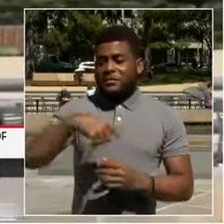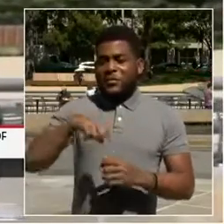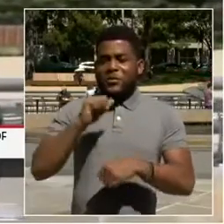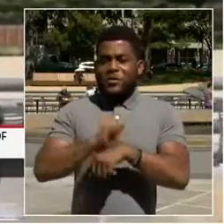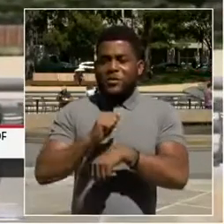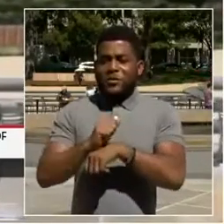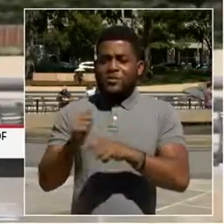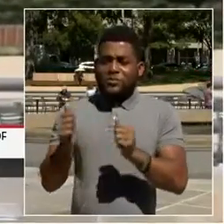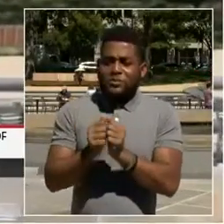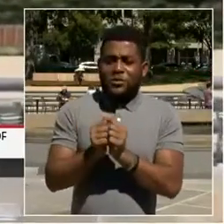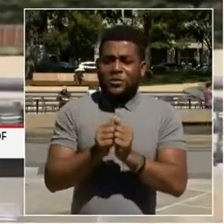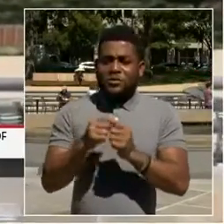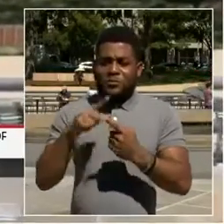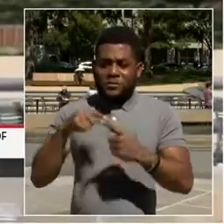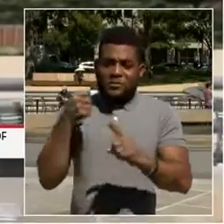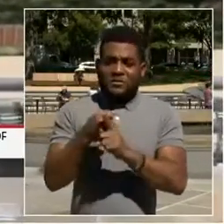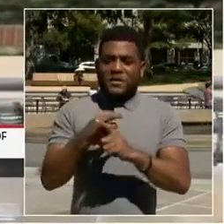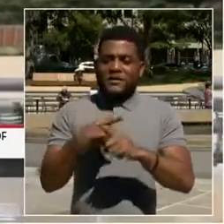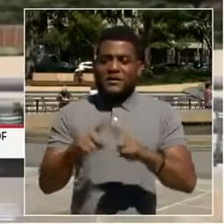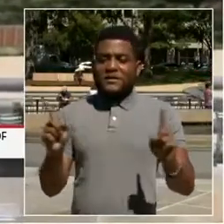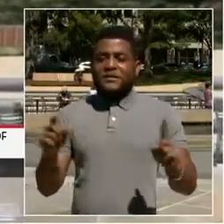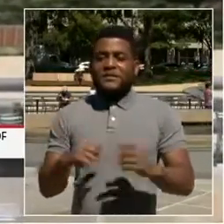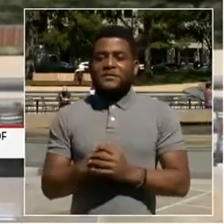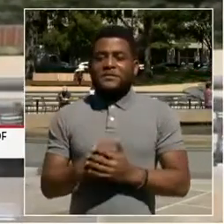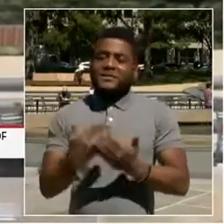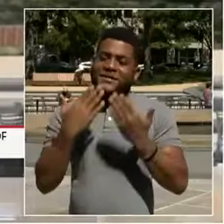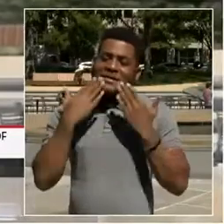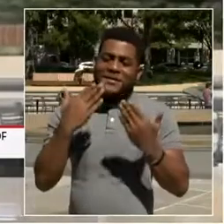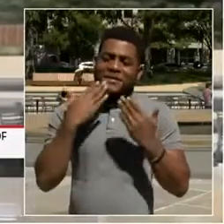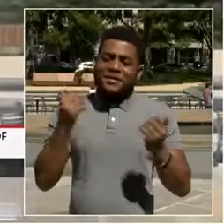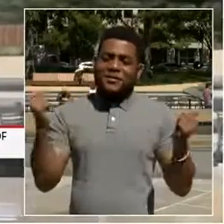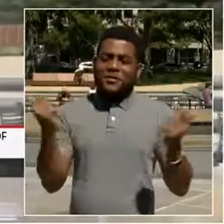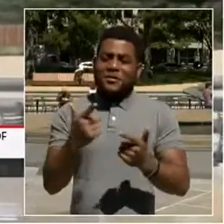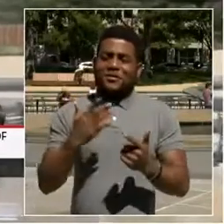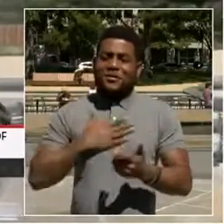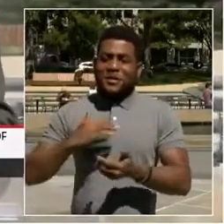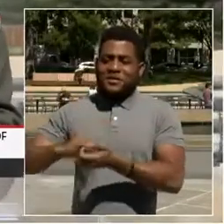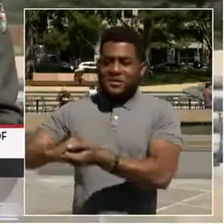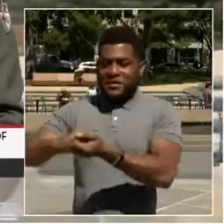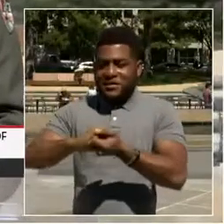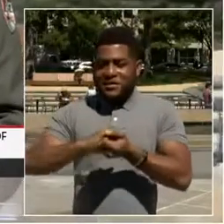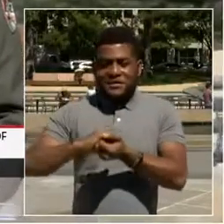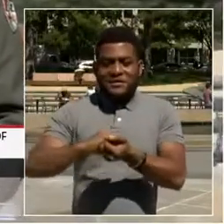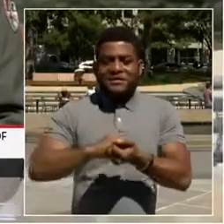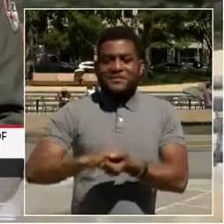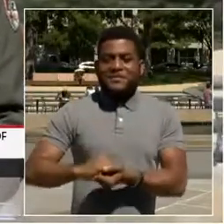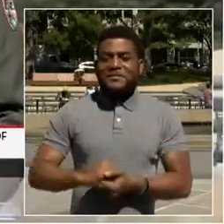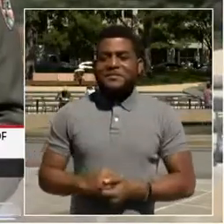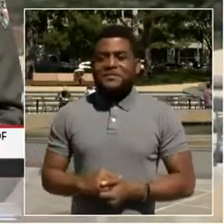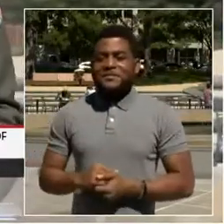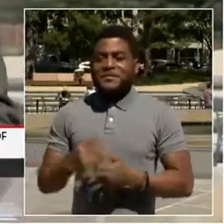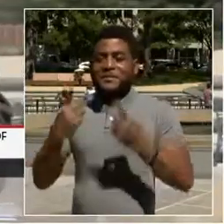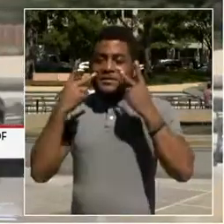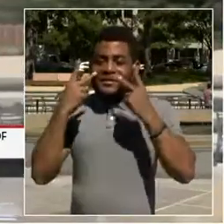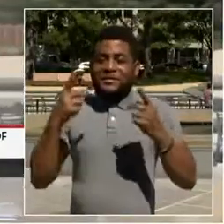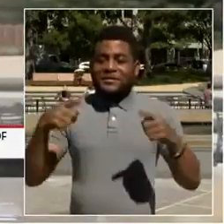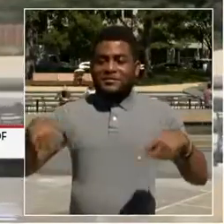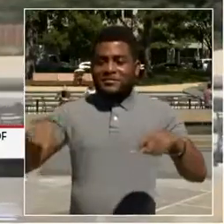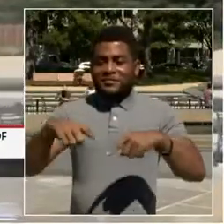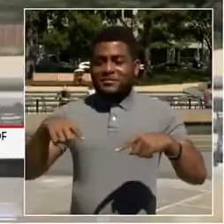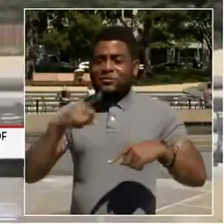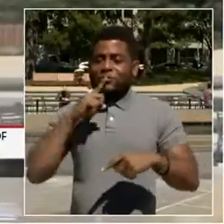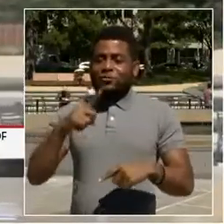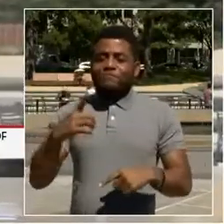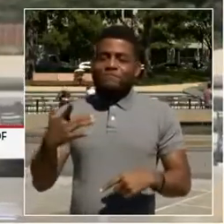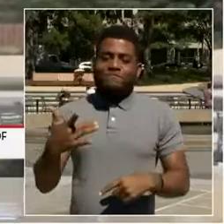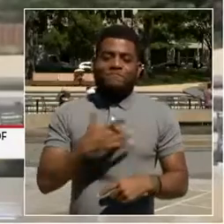all the partners who've worked tirelessly to make this possible, to reimagine this park. We look forward to continuing to work